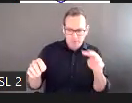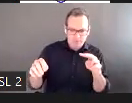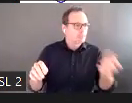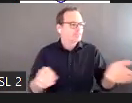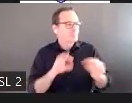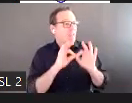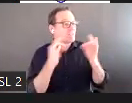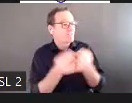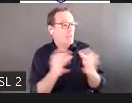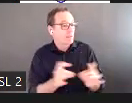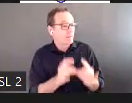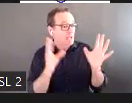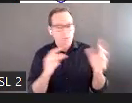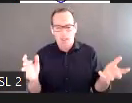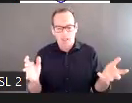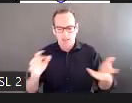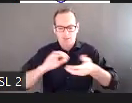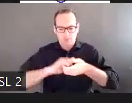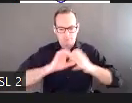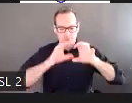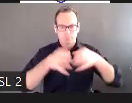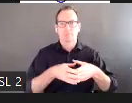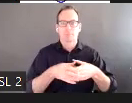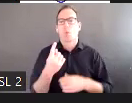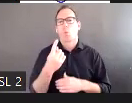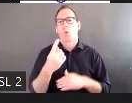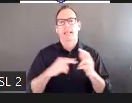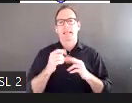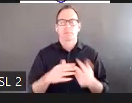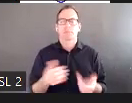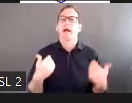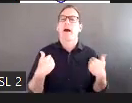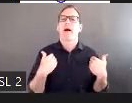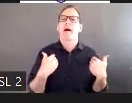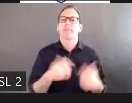in Waterloo region. So 1 building, we had intimate partner violence